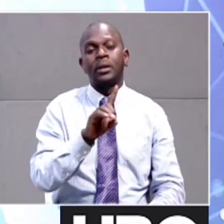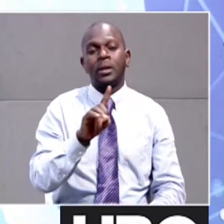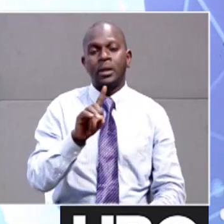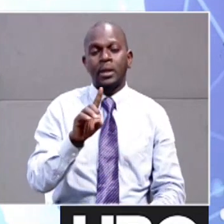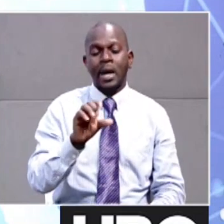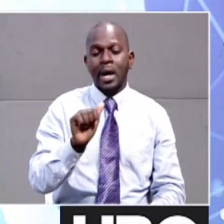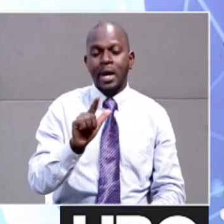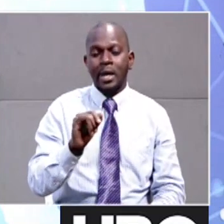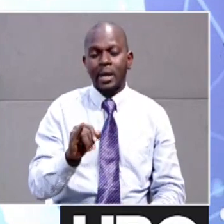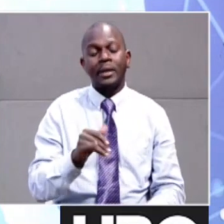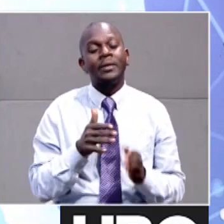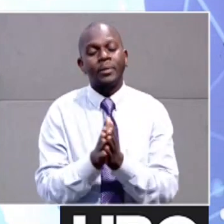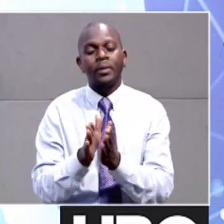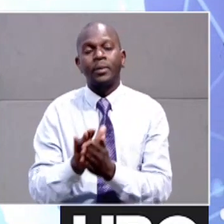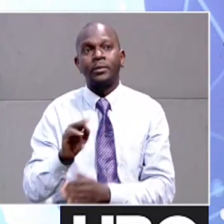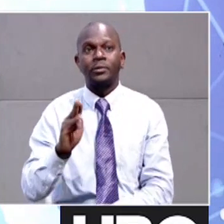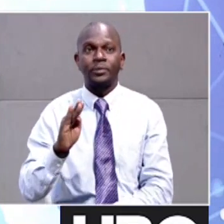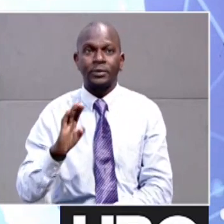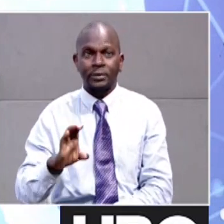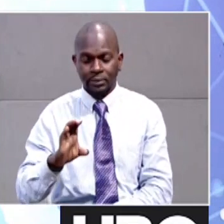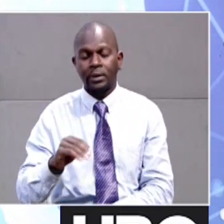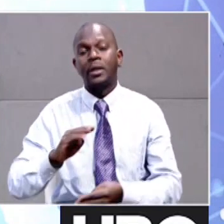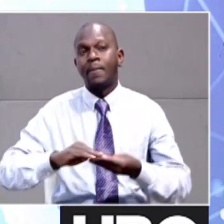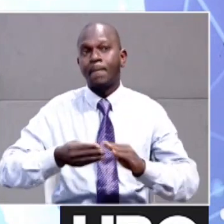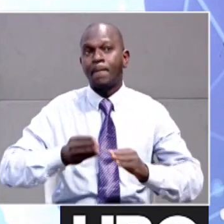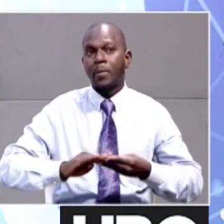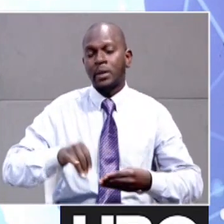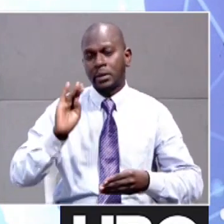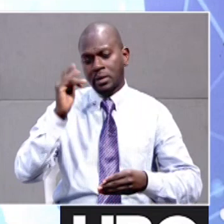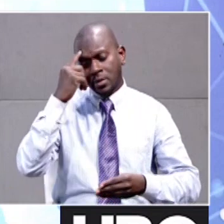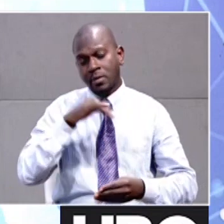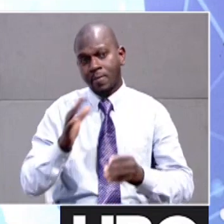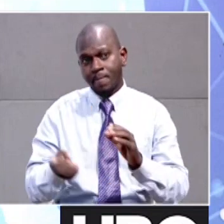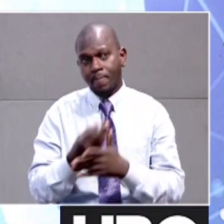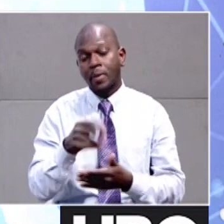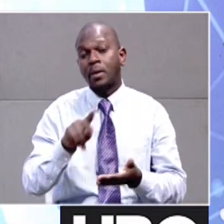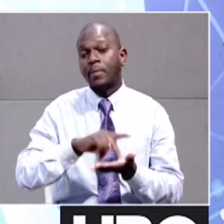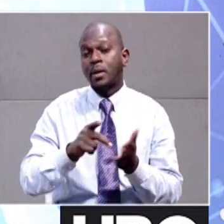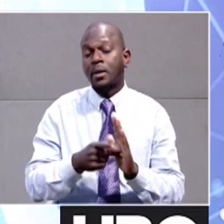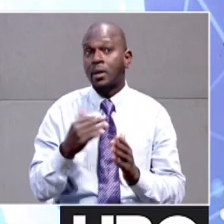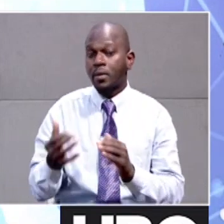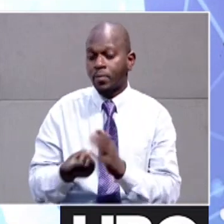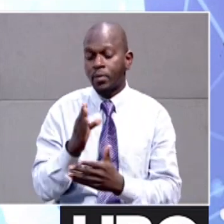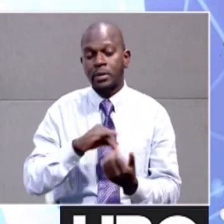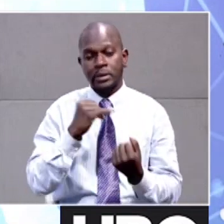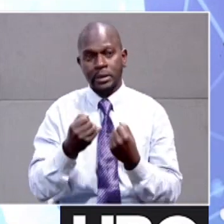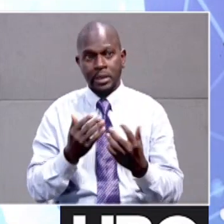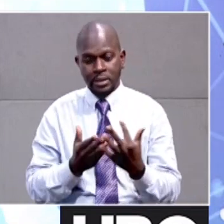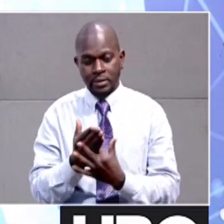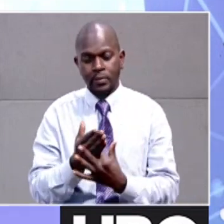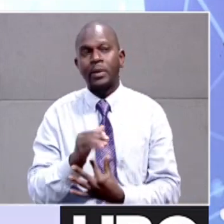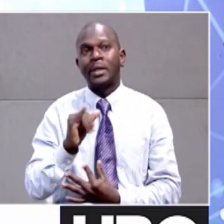told UBC that he is seeking a partnership with government to initiate projects that create employment through